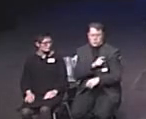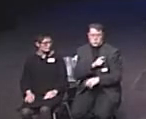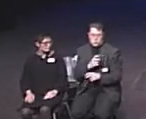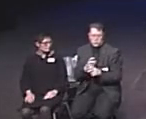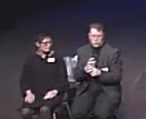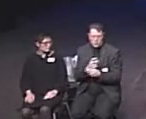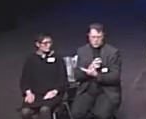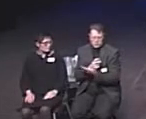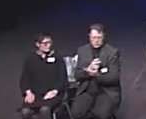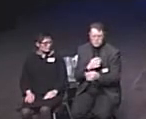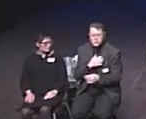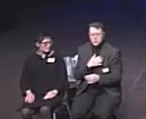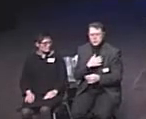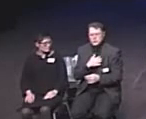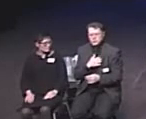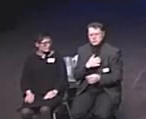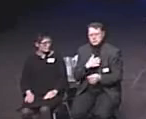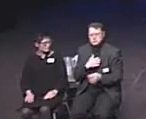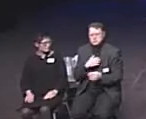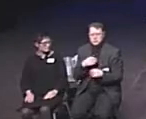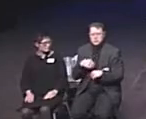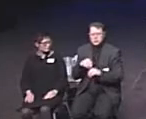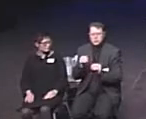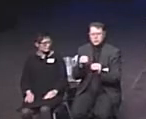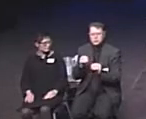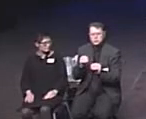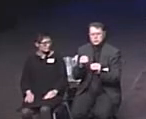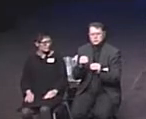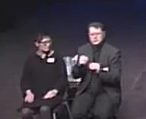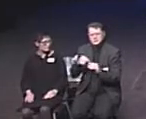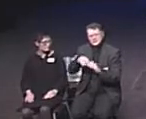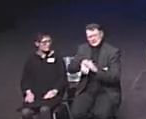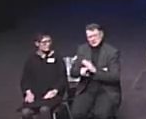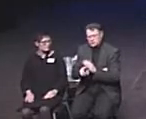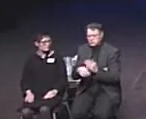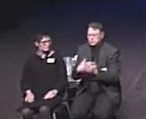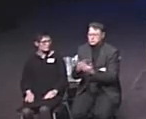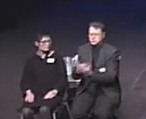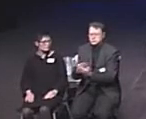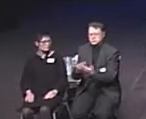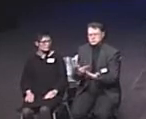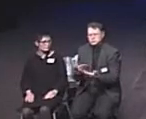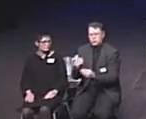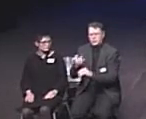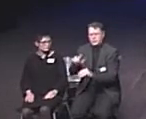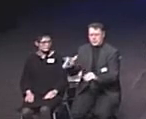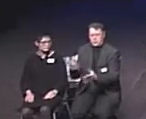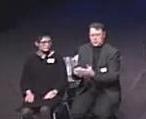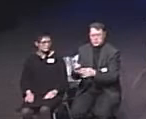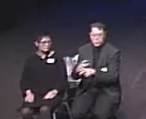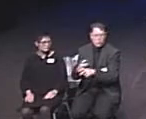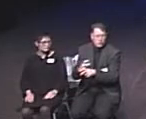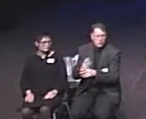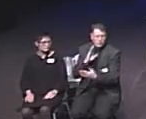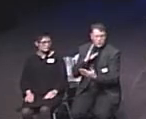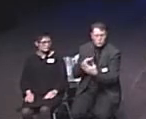trying to trying out educational content together with these teachers and with the